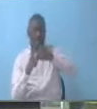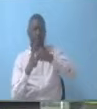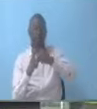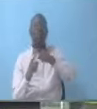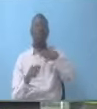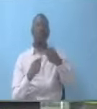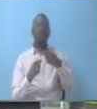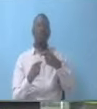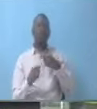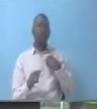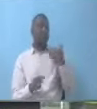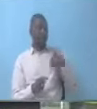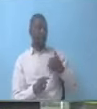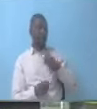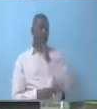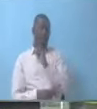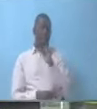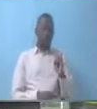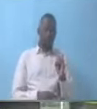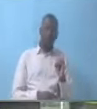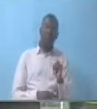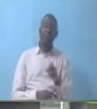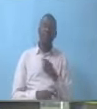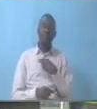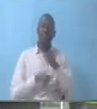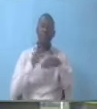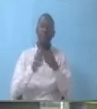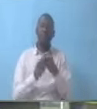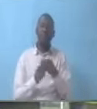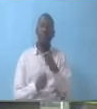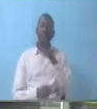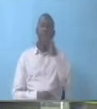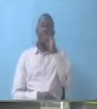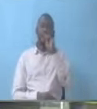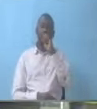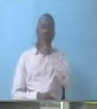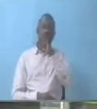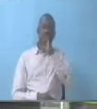individuals. This is Decree 15 of 25th November.